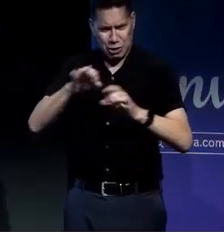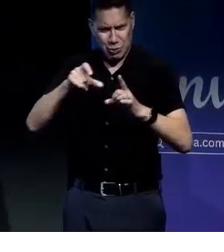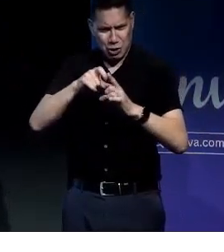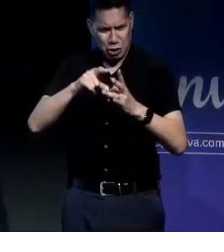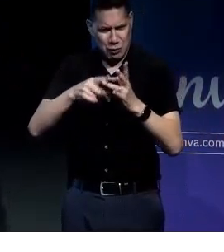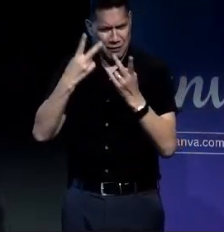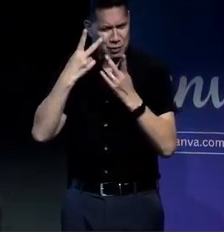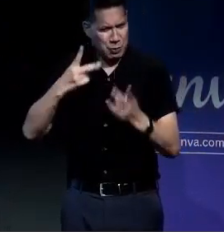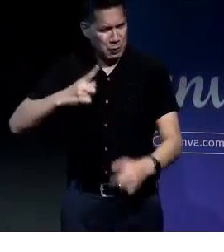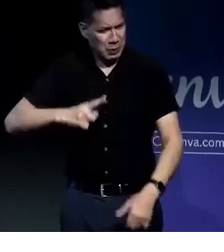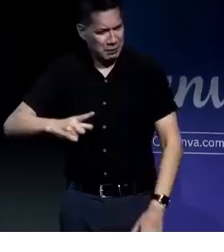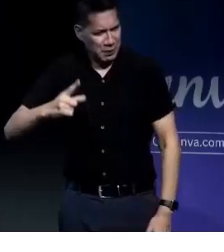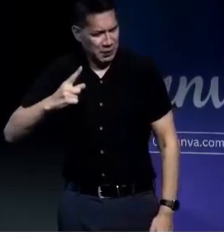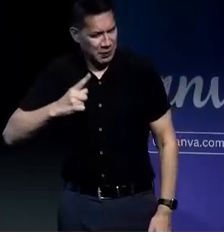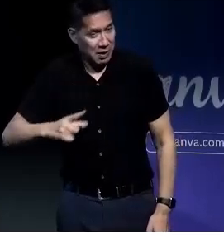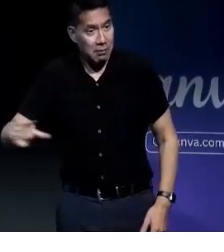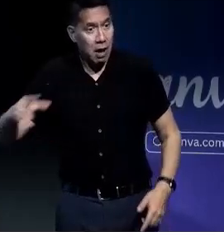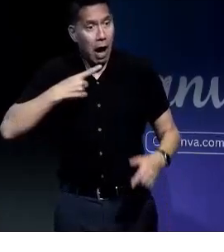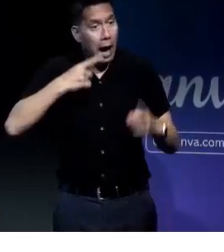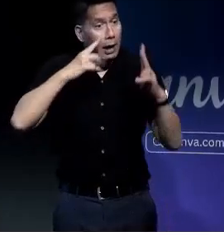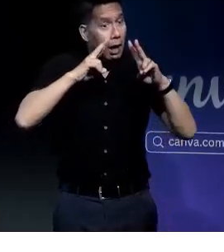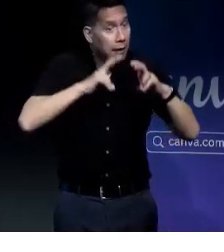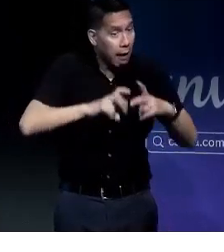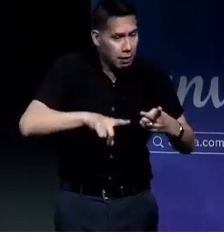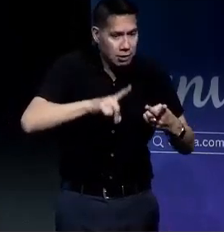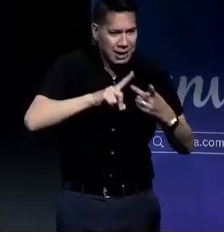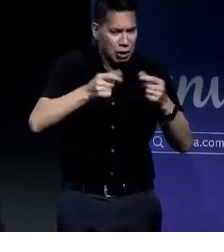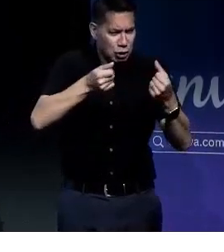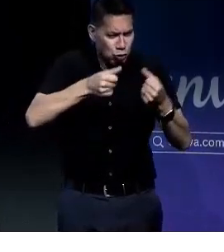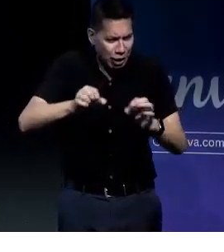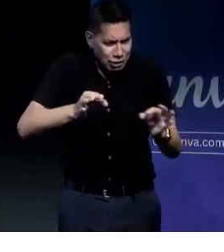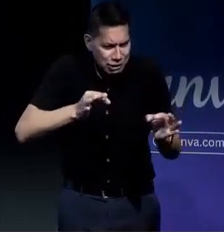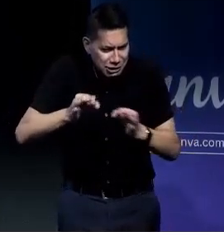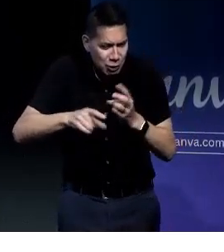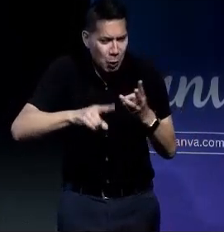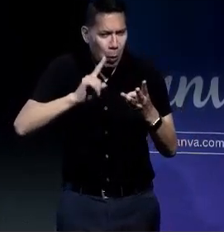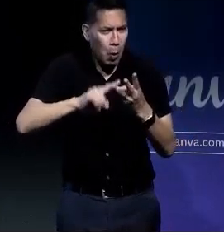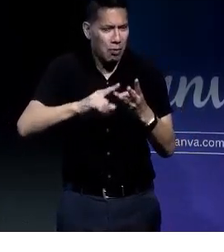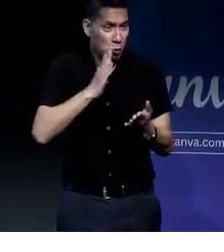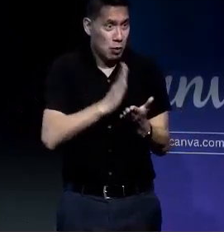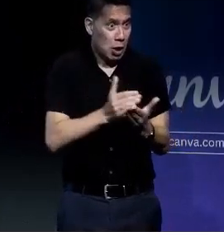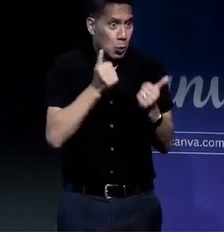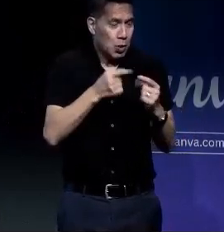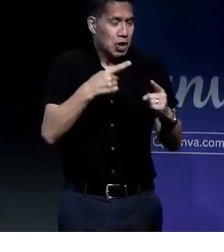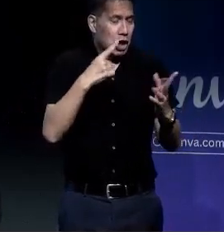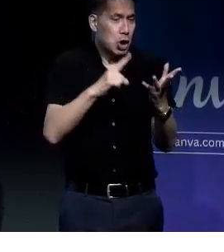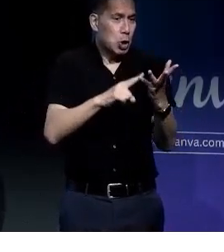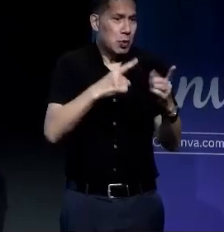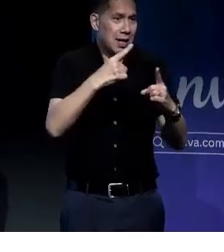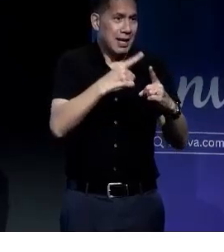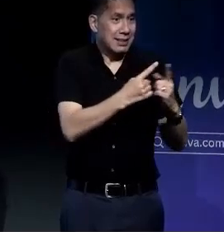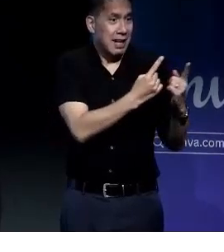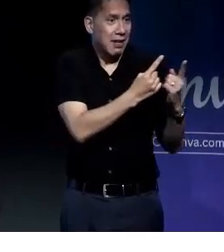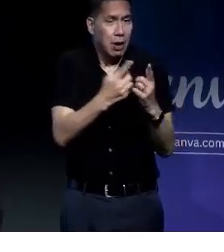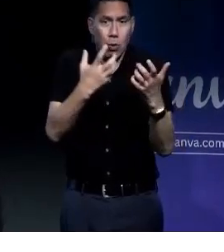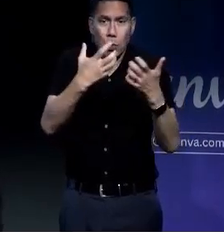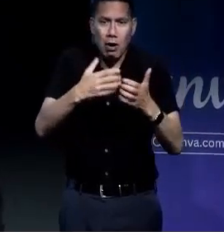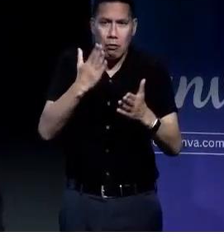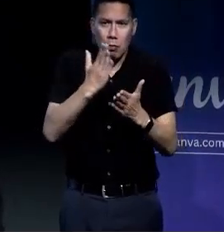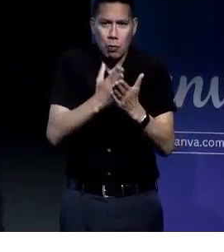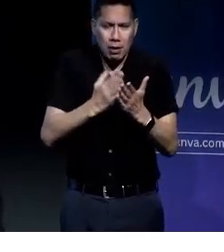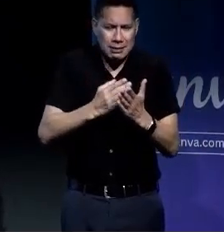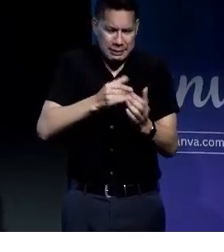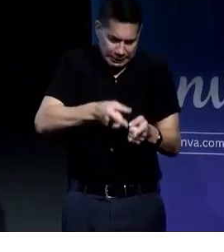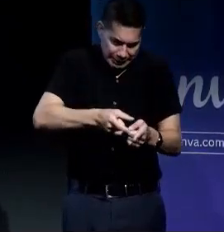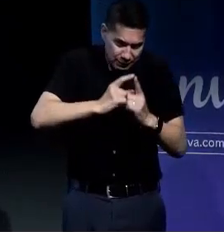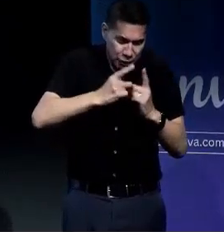visuals? Well, I can do analysis and strategy and all the really good UX things and figure out like really complex interactions and